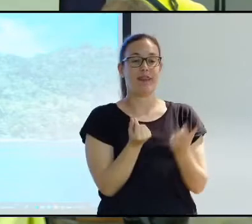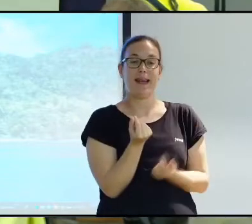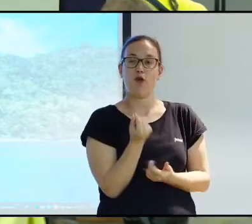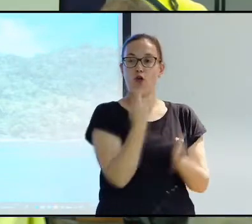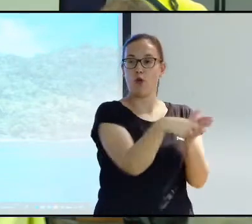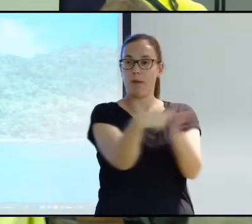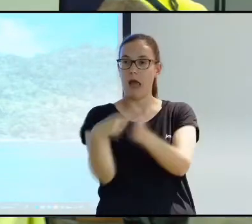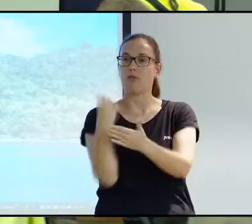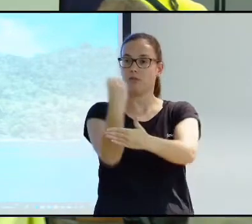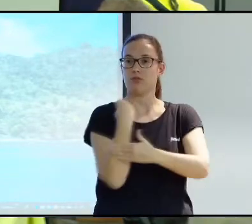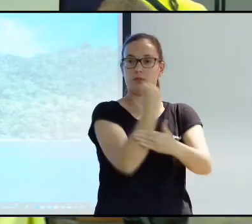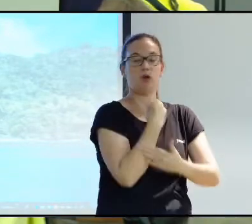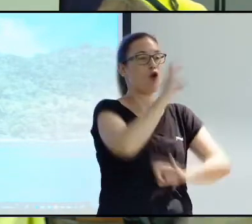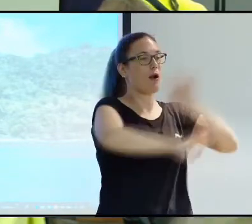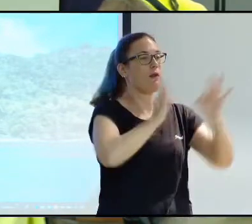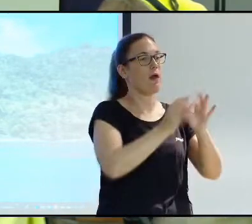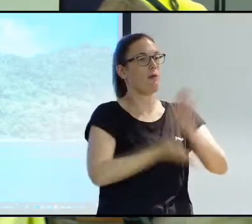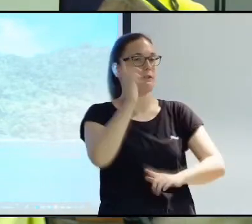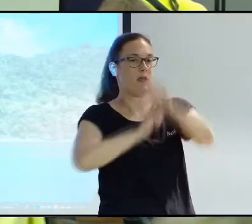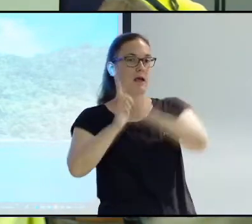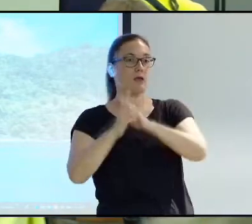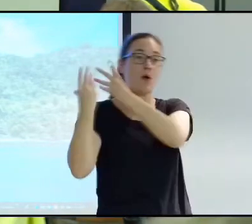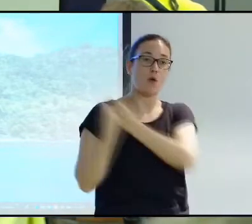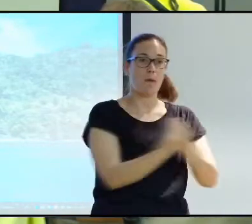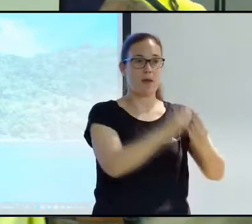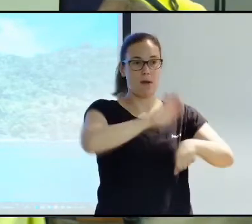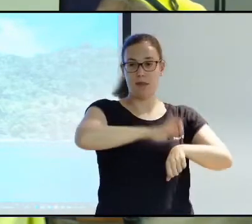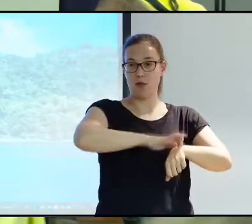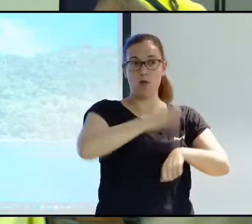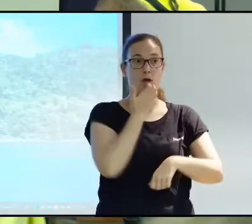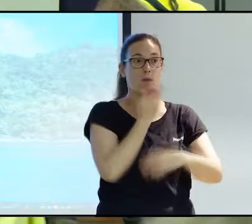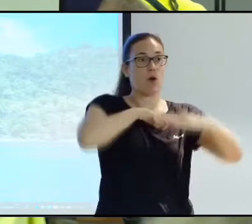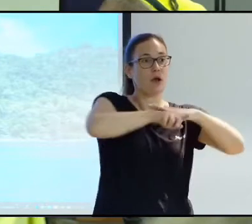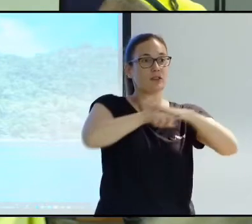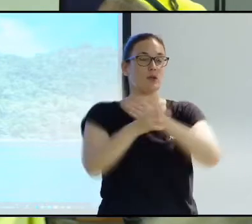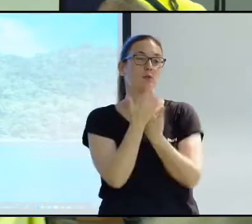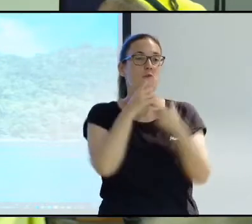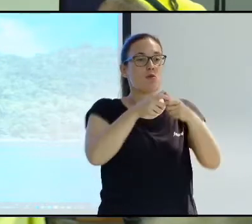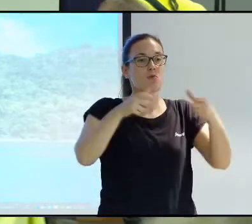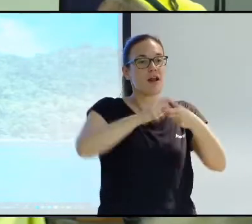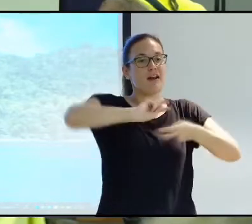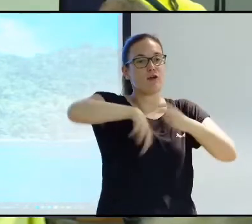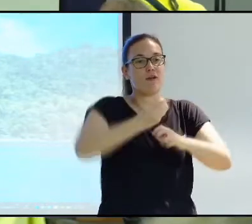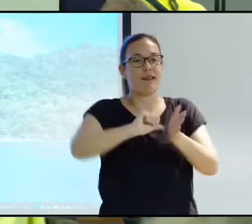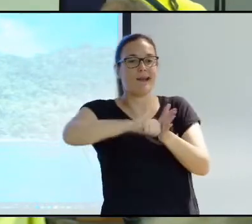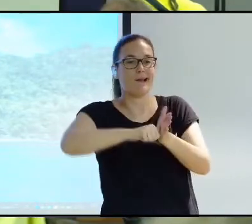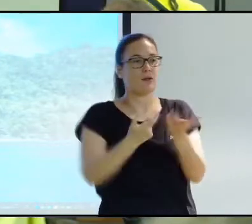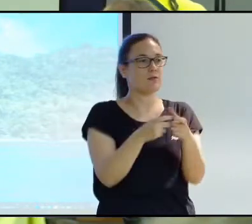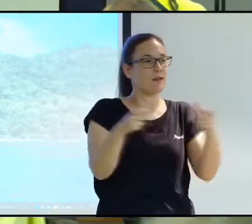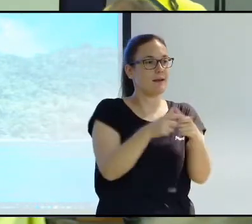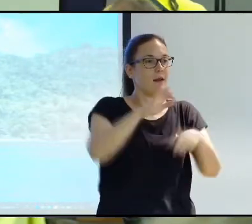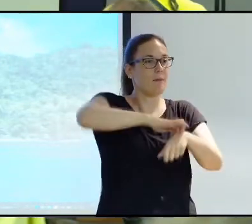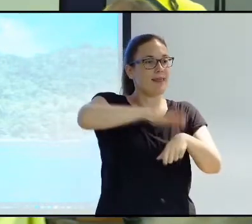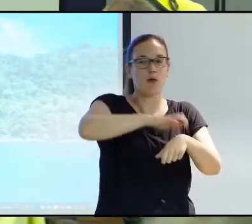go out and buy things and organize my trips. Person could go to doctors with me, do proceedings, renew